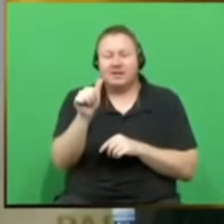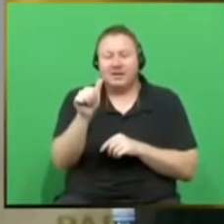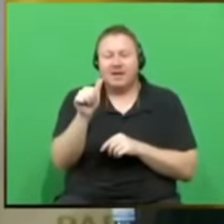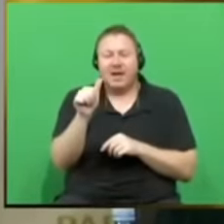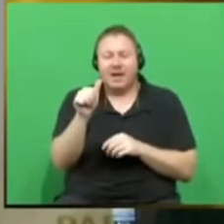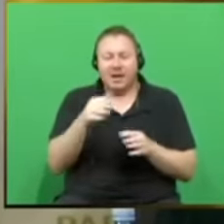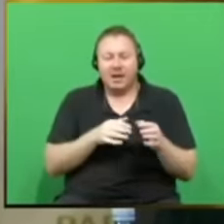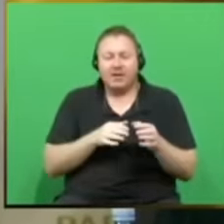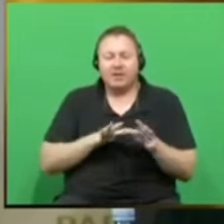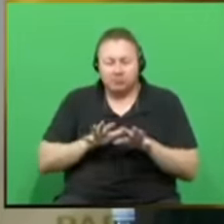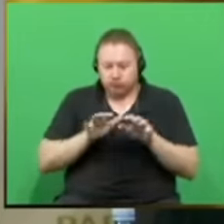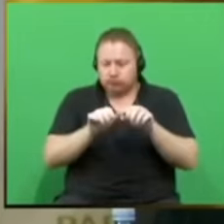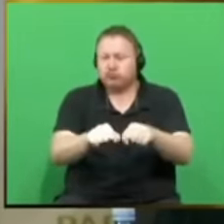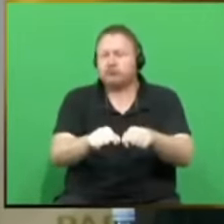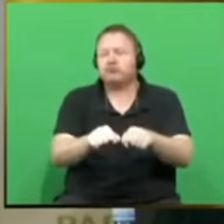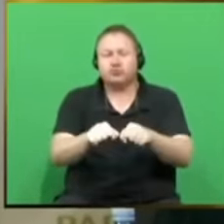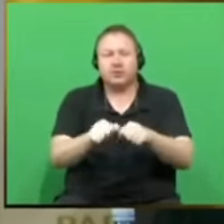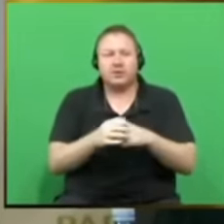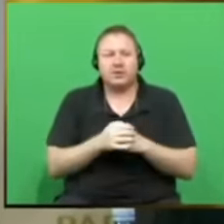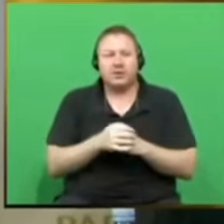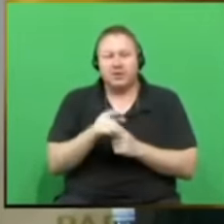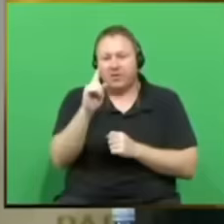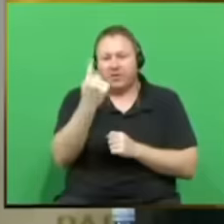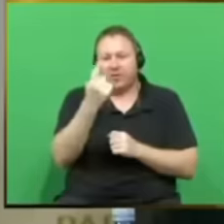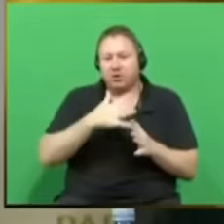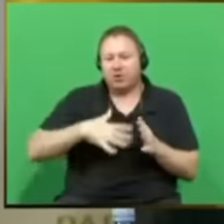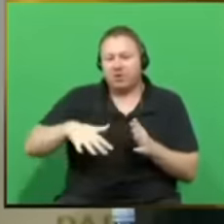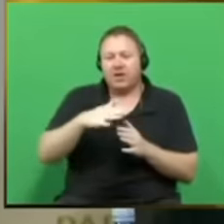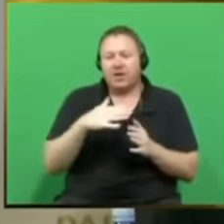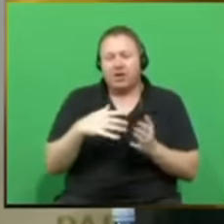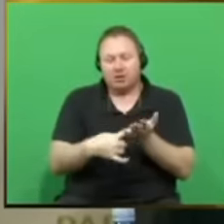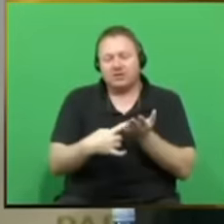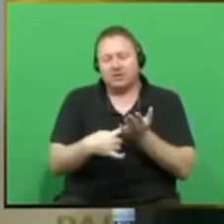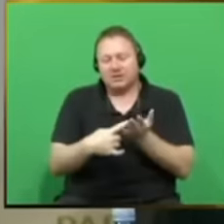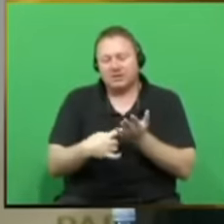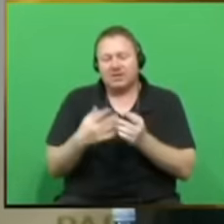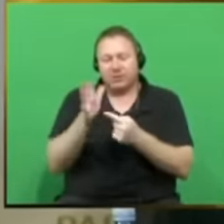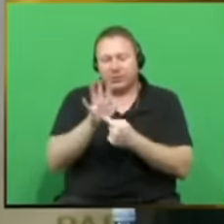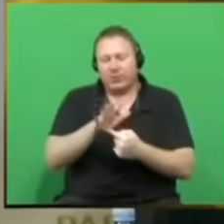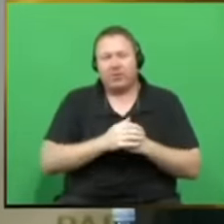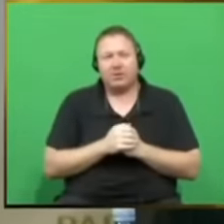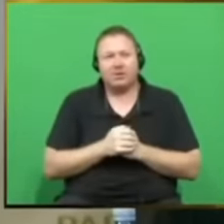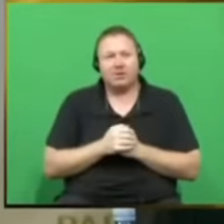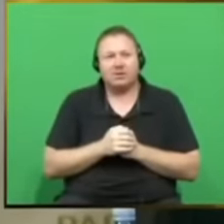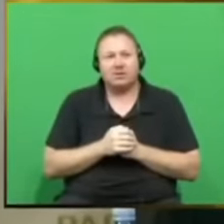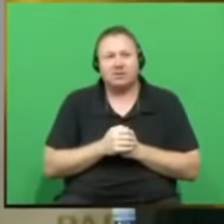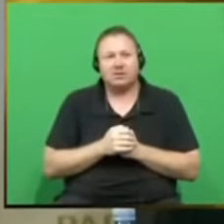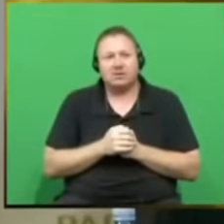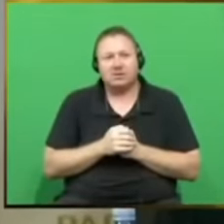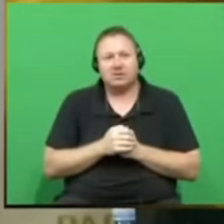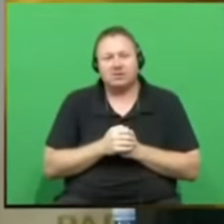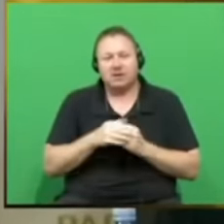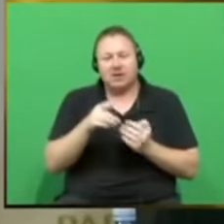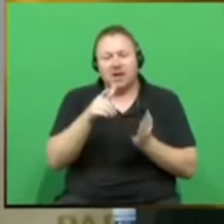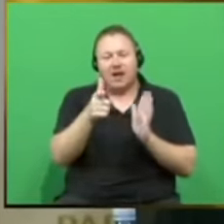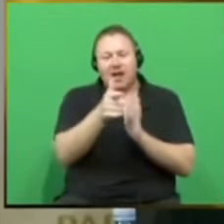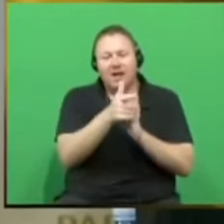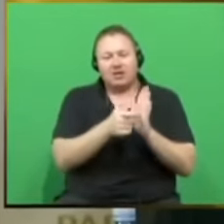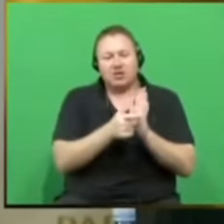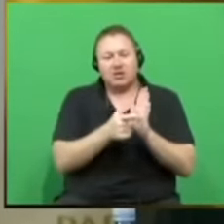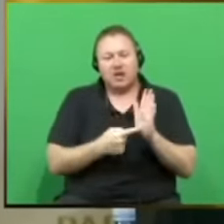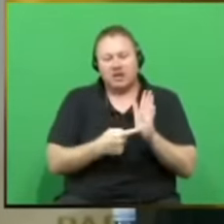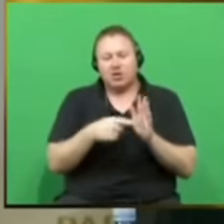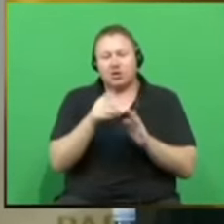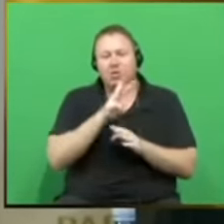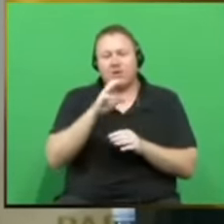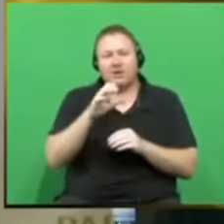in. And the first area I want to talk about step in is a piece of legislation coming out of the